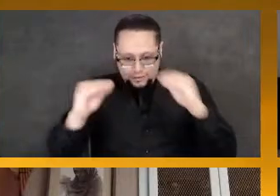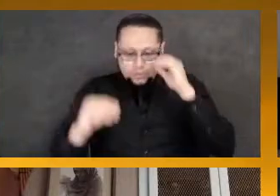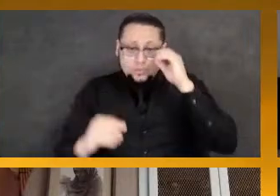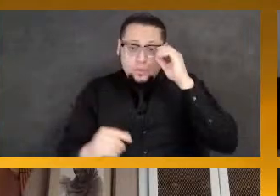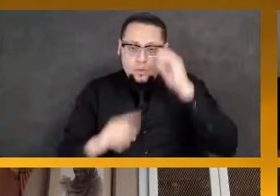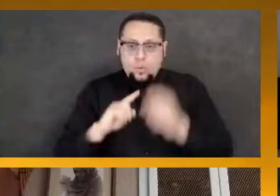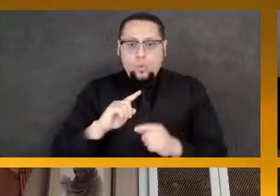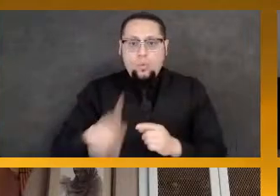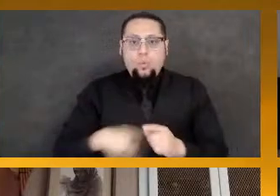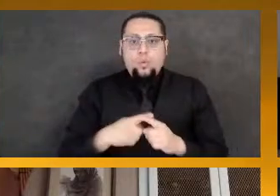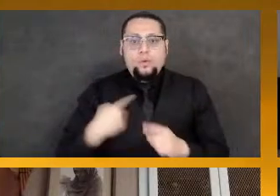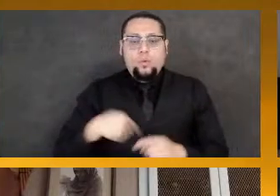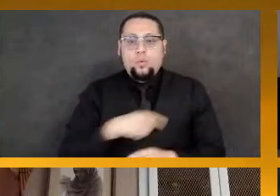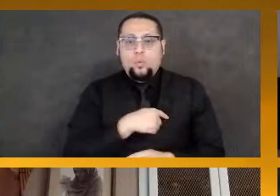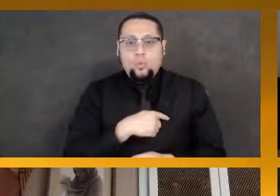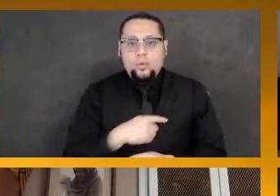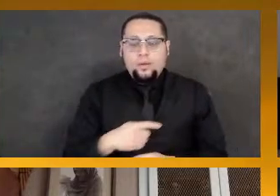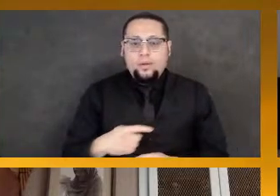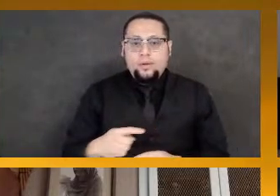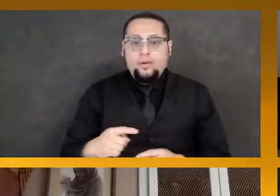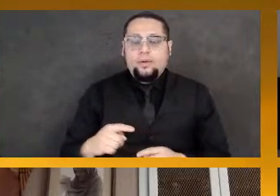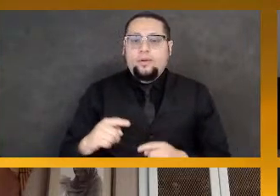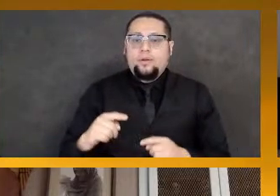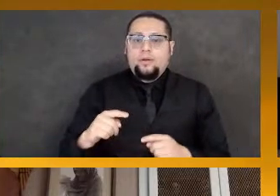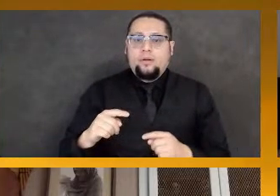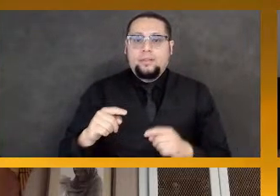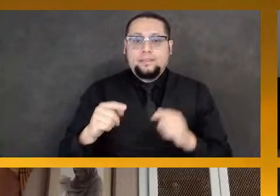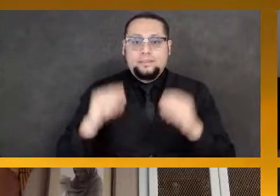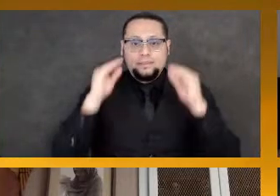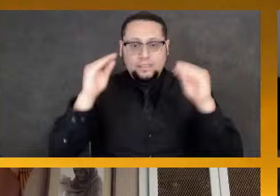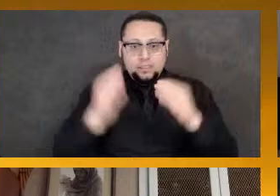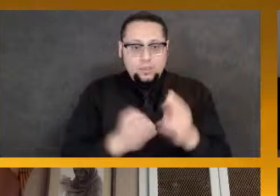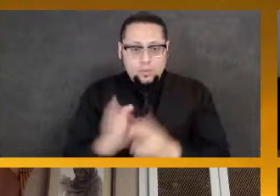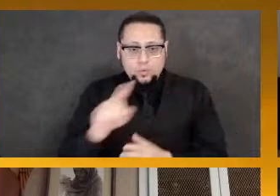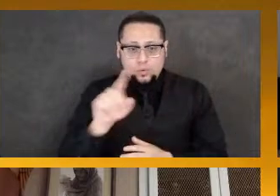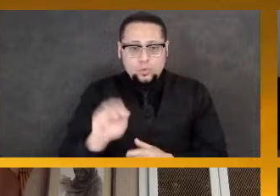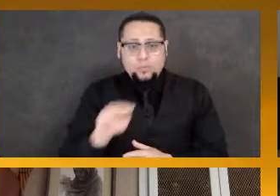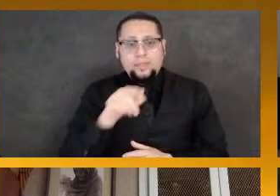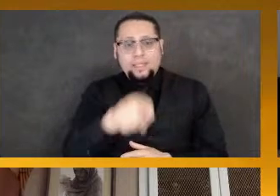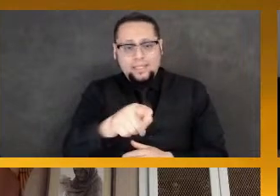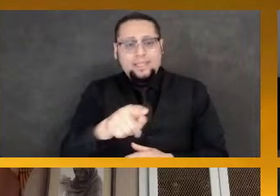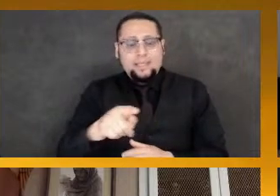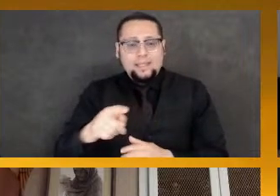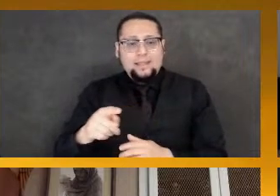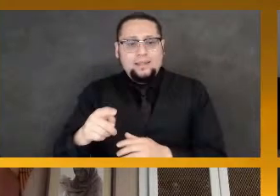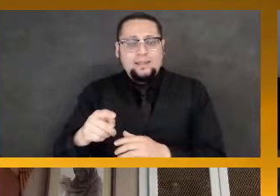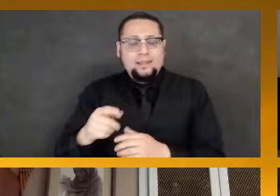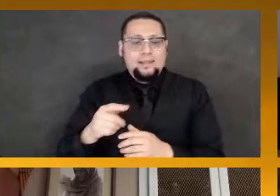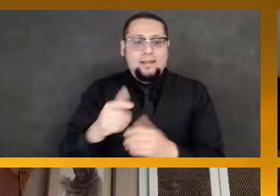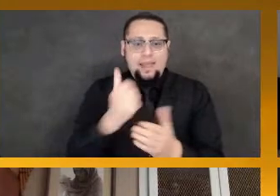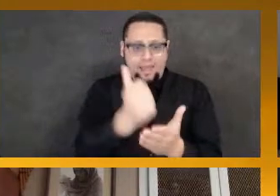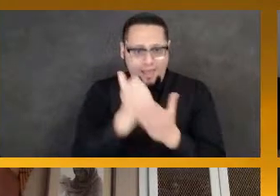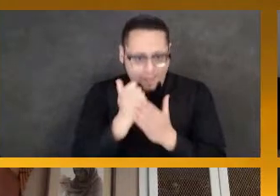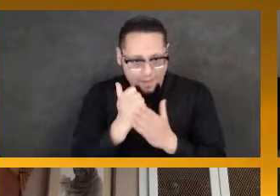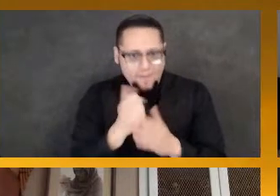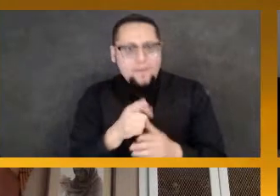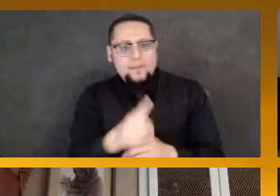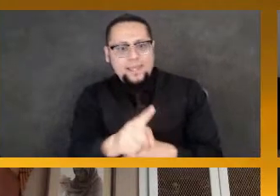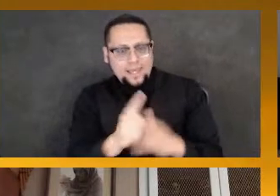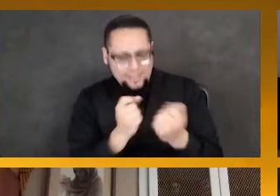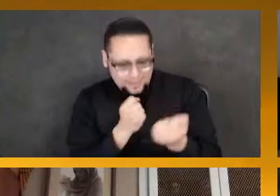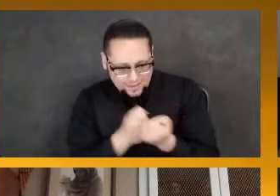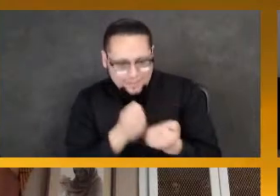he'd hold court on the side and he'd be teaching. I was like, oh, I love this. There's 2 professors in the class, and being humble enough